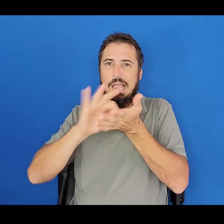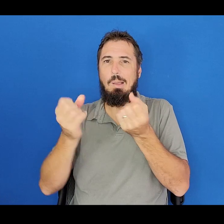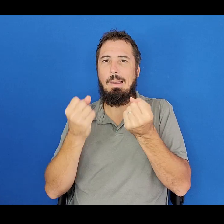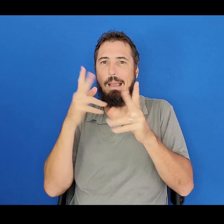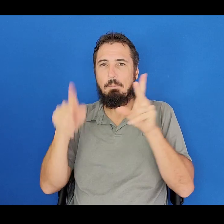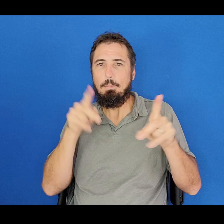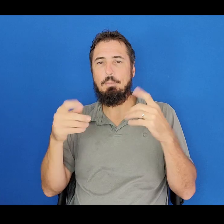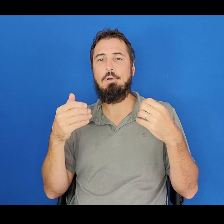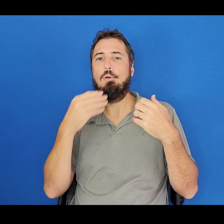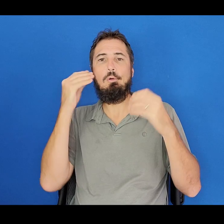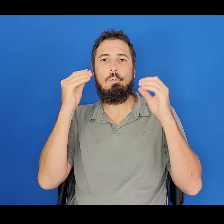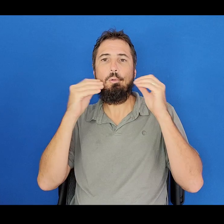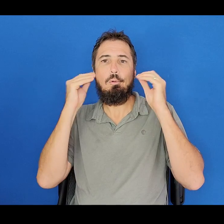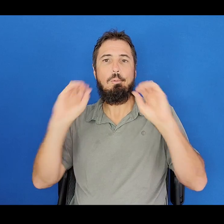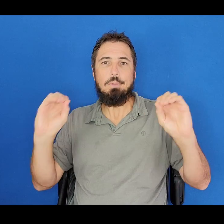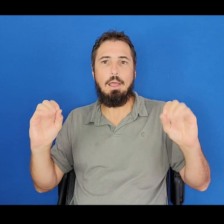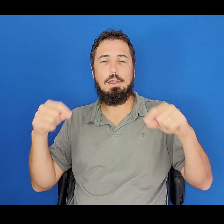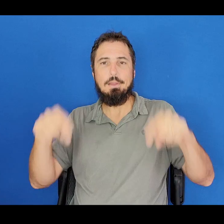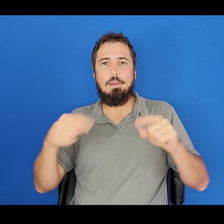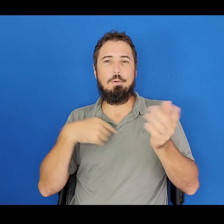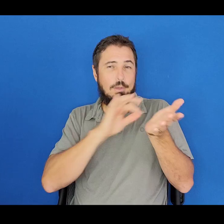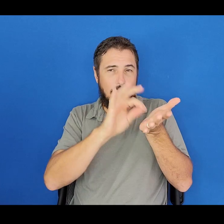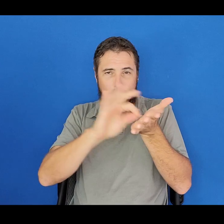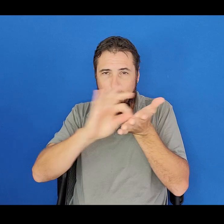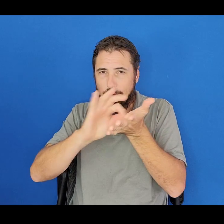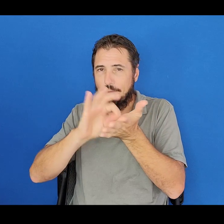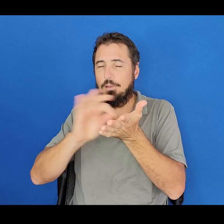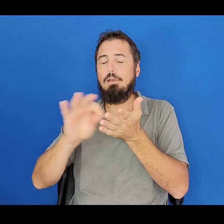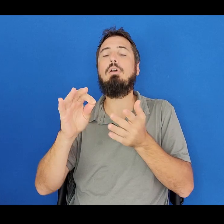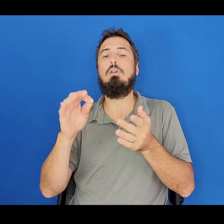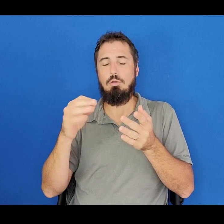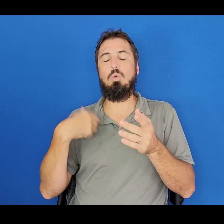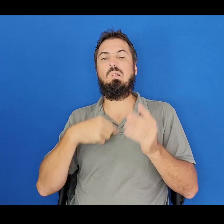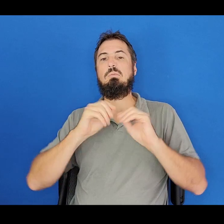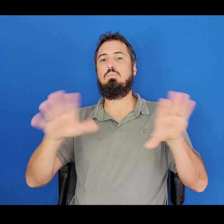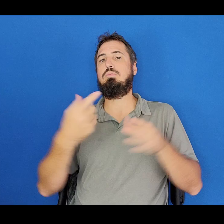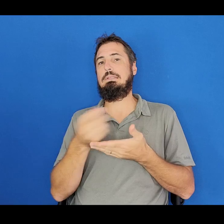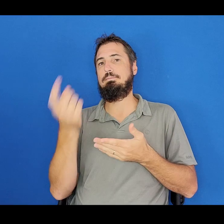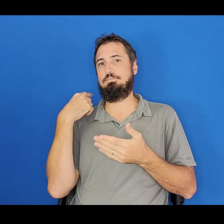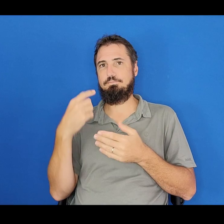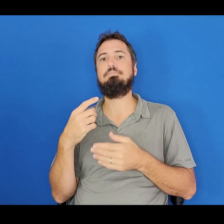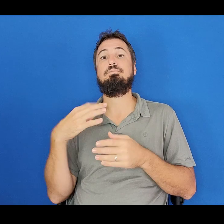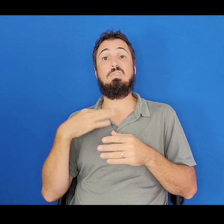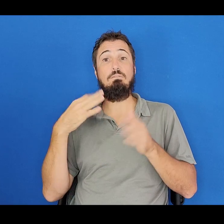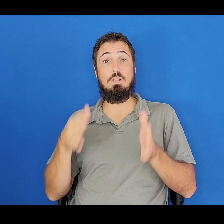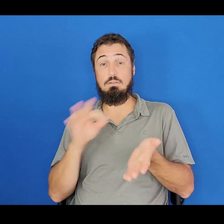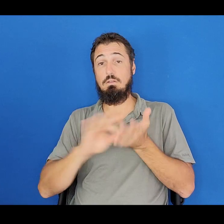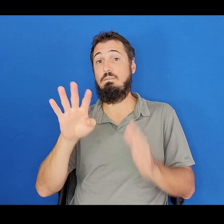people experiencing homelessness on a single night, was released last week. Volunteers counted a total